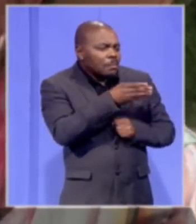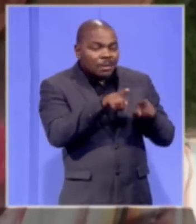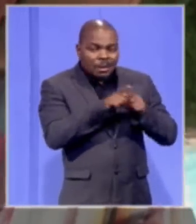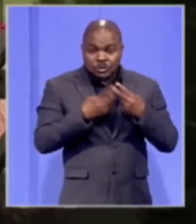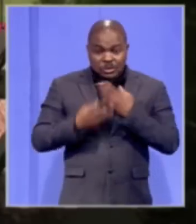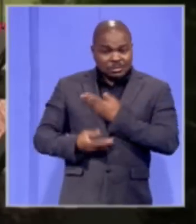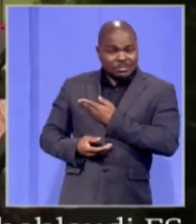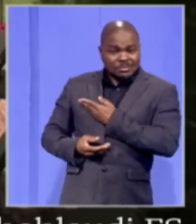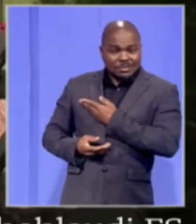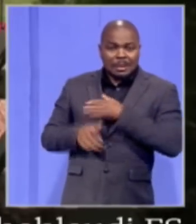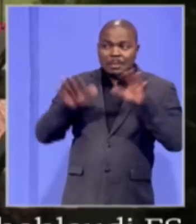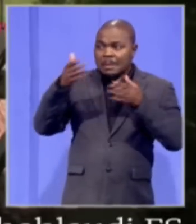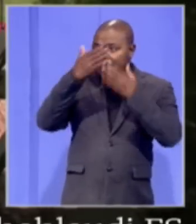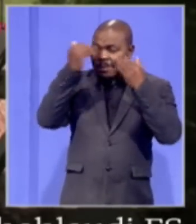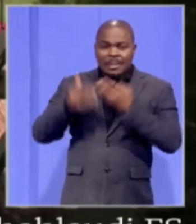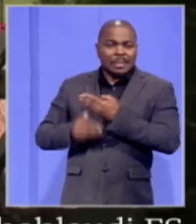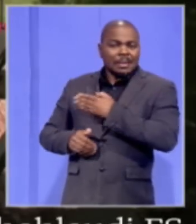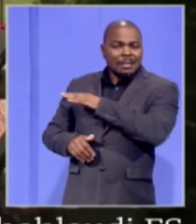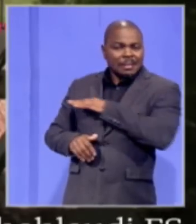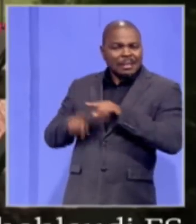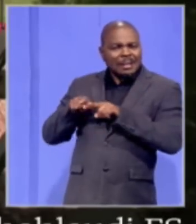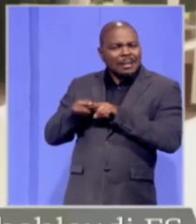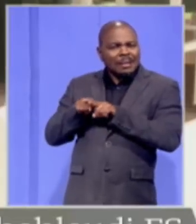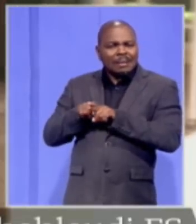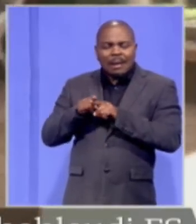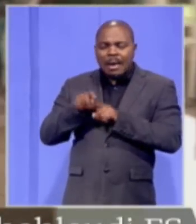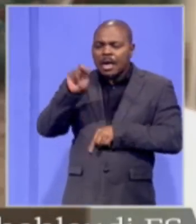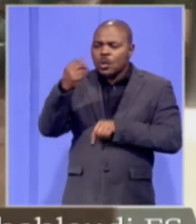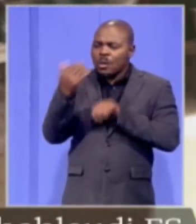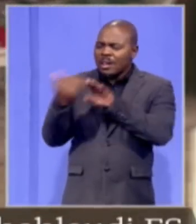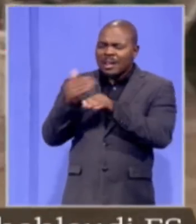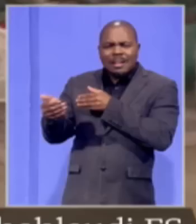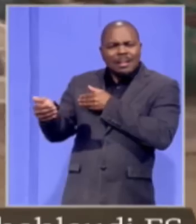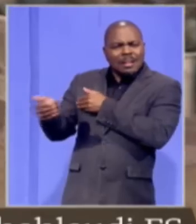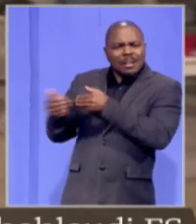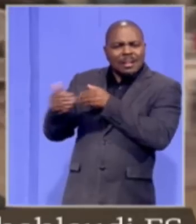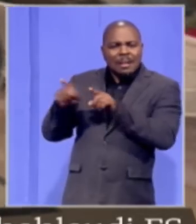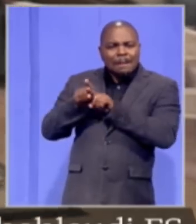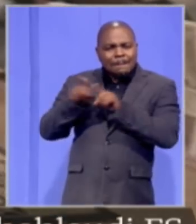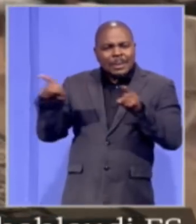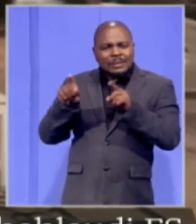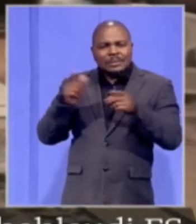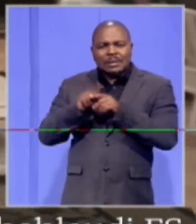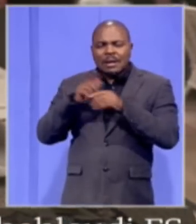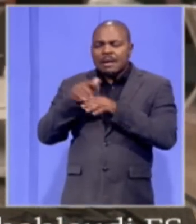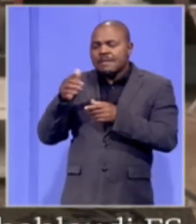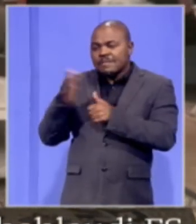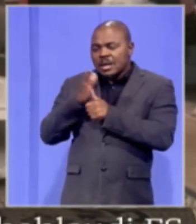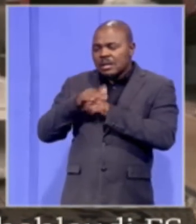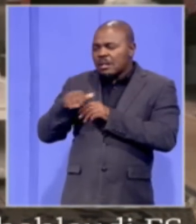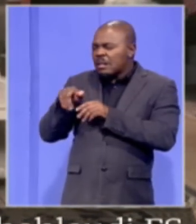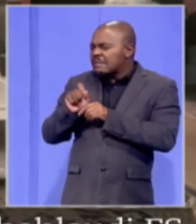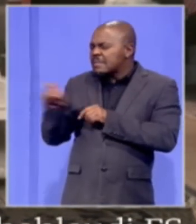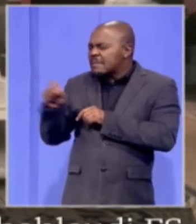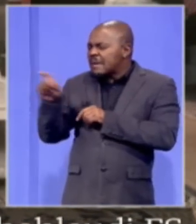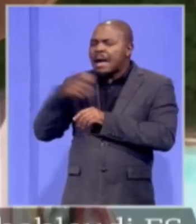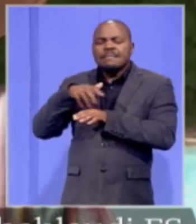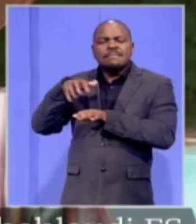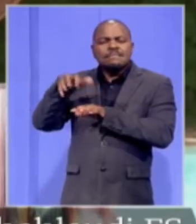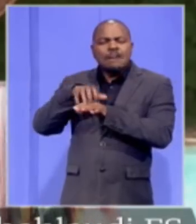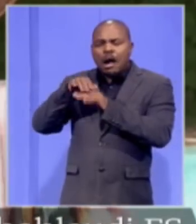ha se ba bangata ba se tsebang ene se feta haufinyana le N1 empa se ka hare o feta mapolasi pele o kena so mosebetsi wa rona